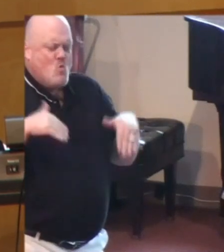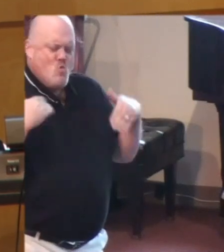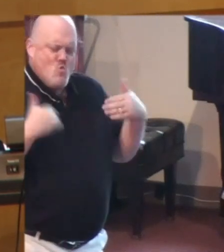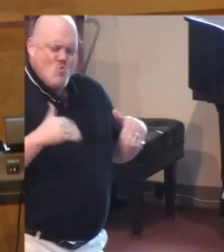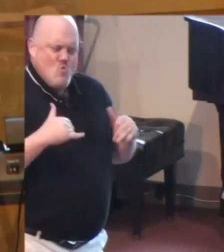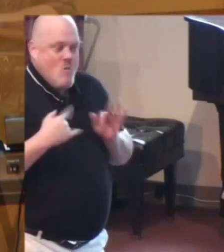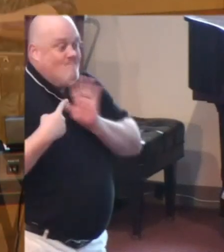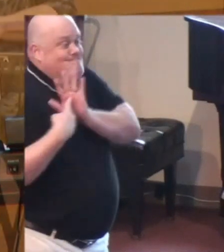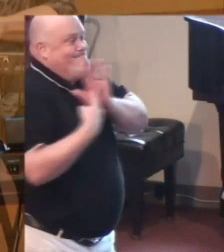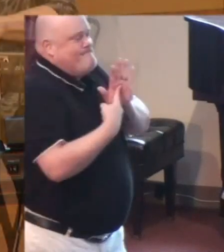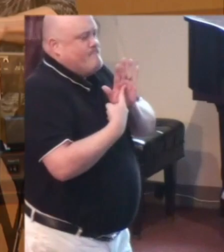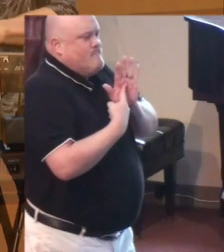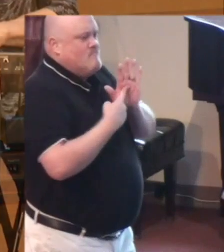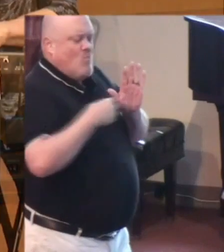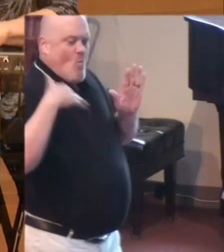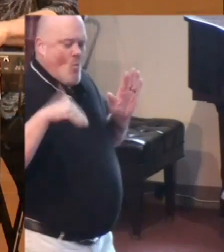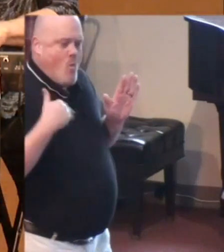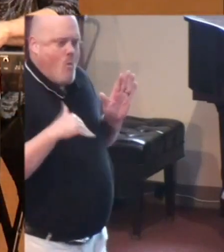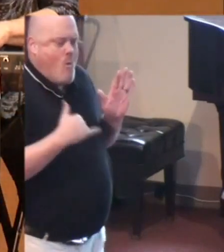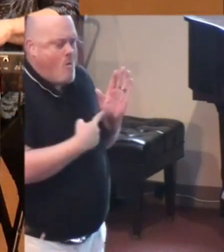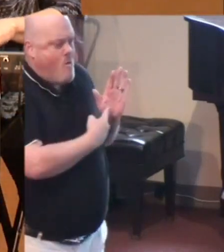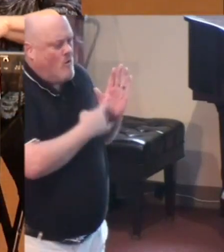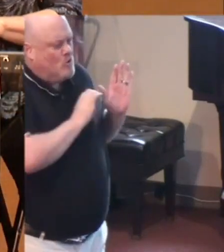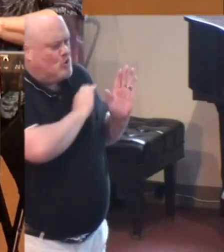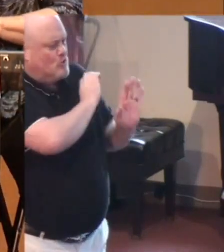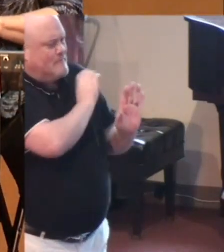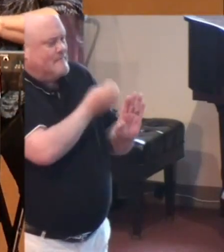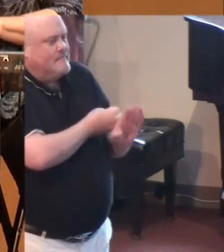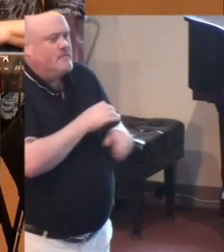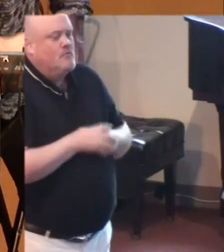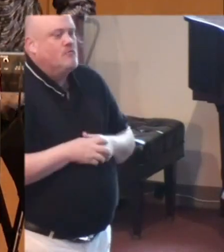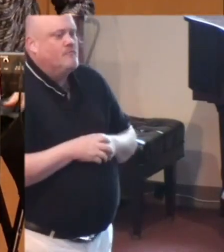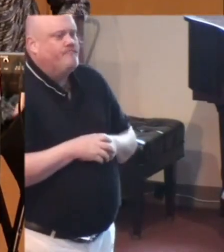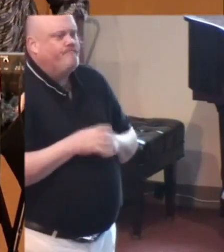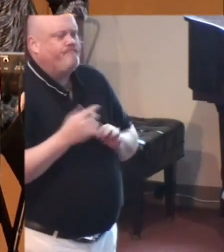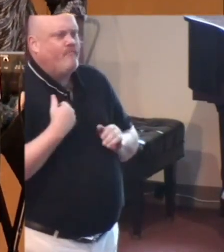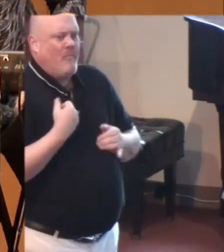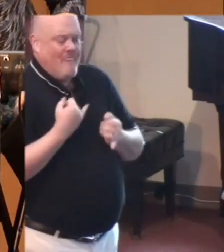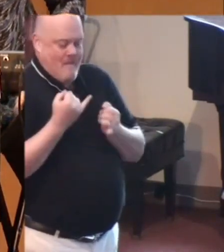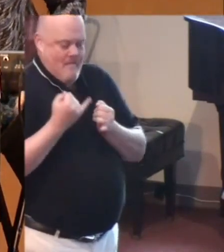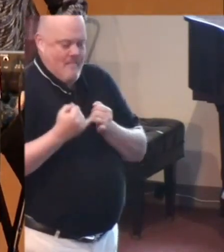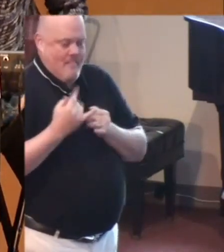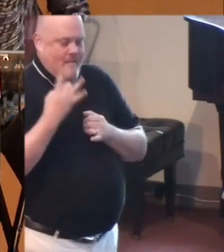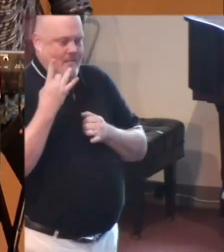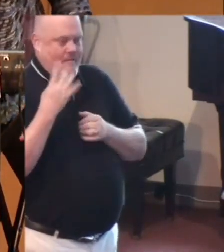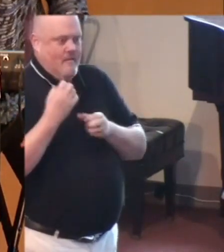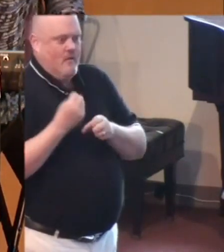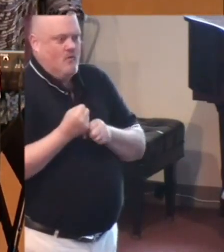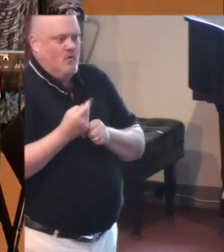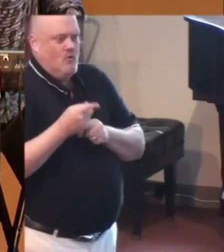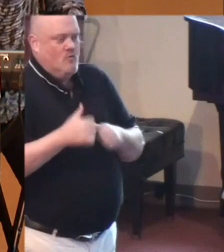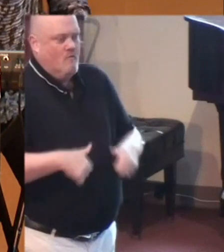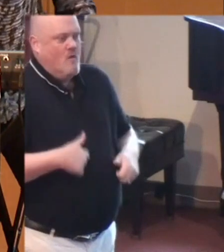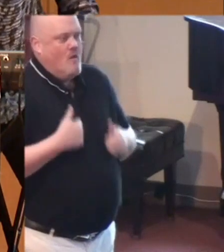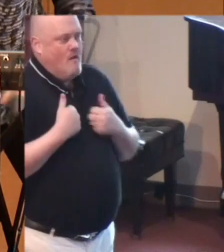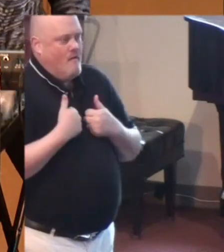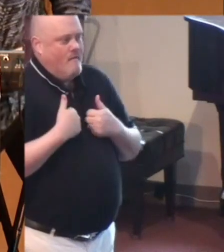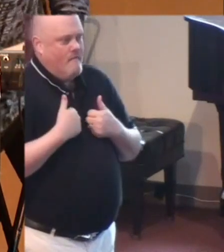was a force. The last 8 years of her life, wow,